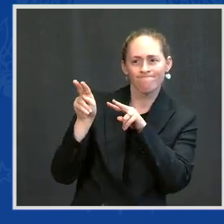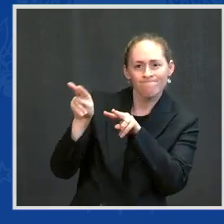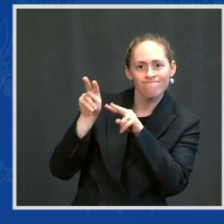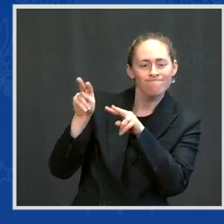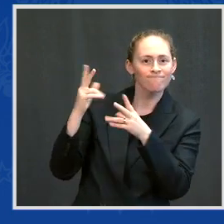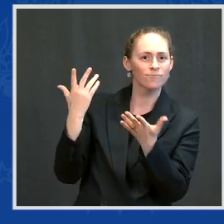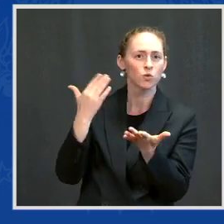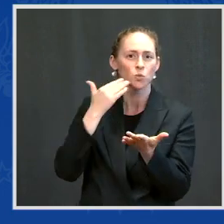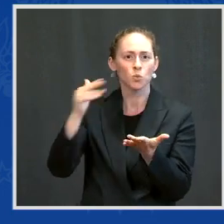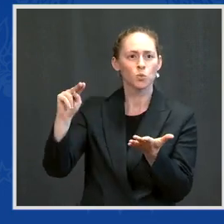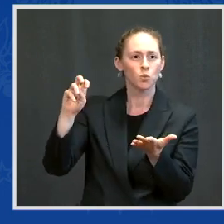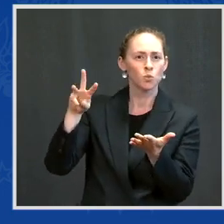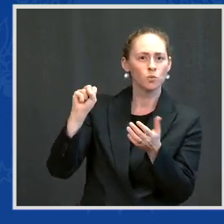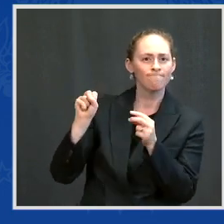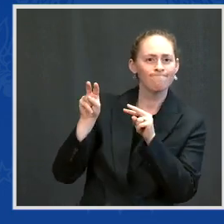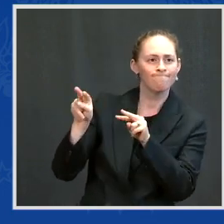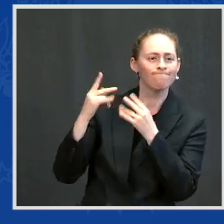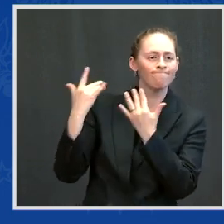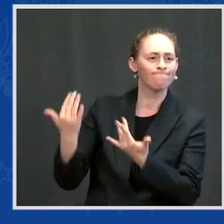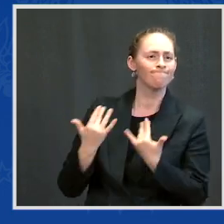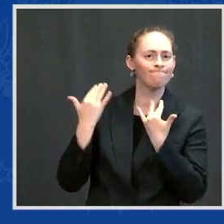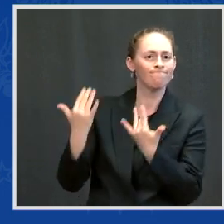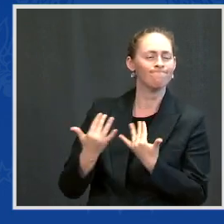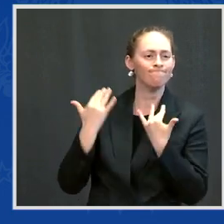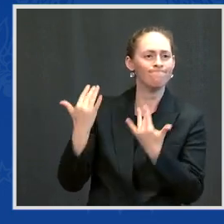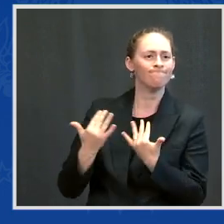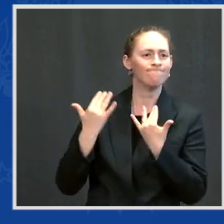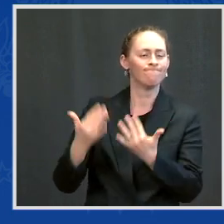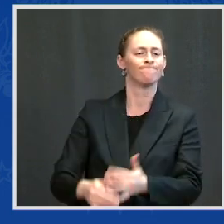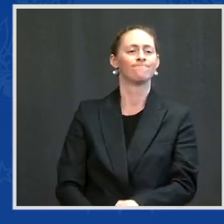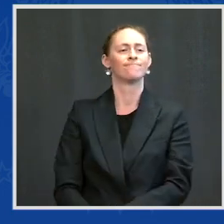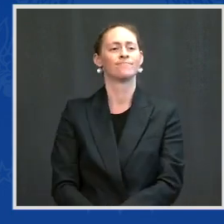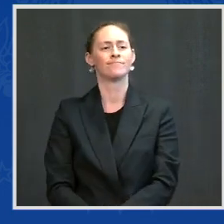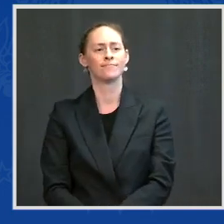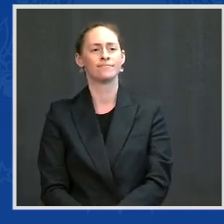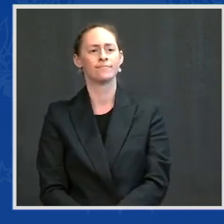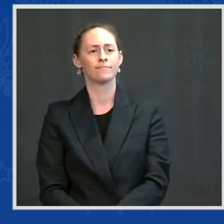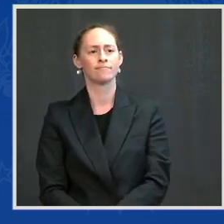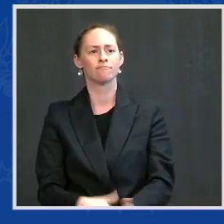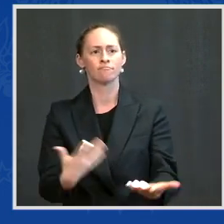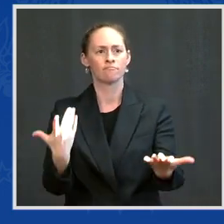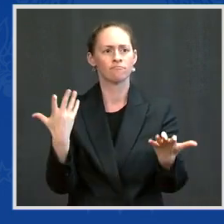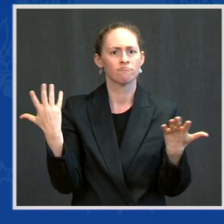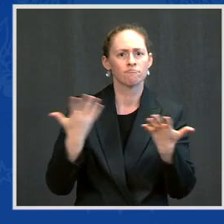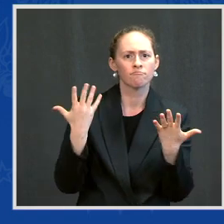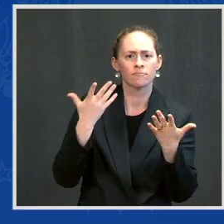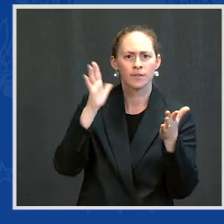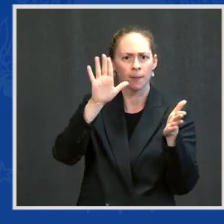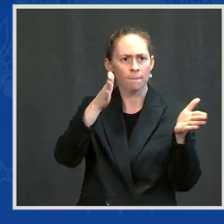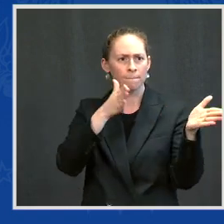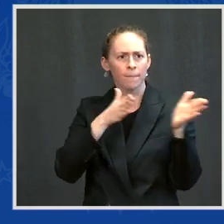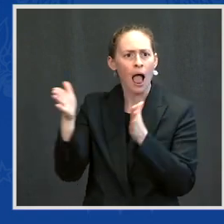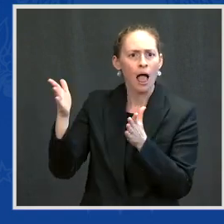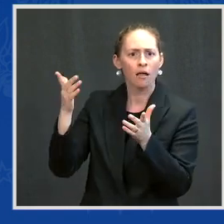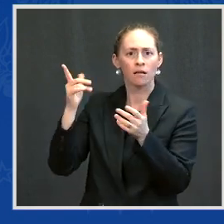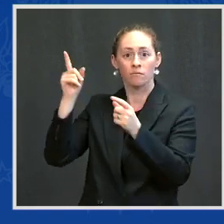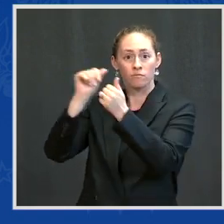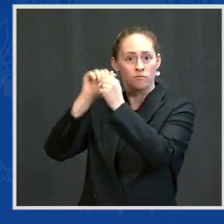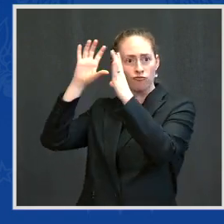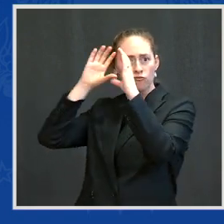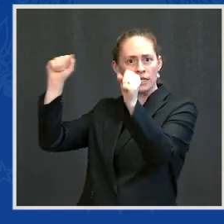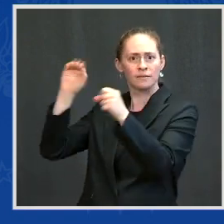that you've had a lot of discussions with President Biden regarding vaccine, and I wonder whether you have any good news to deliver to the people of